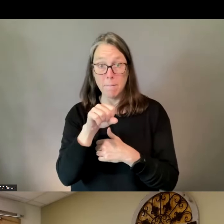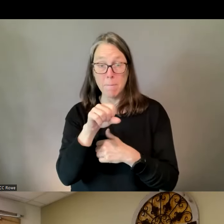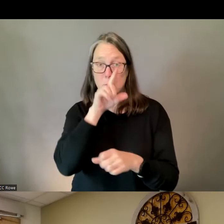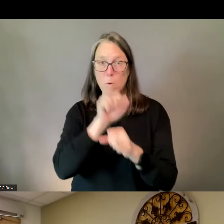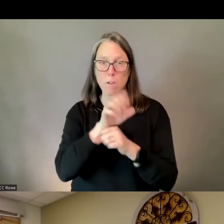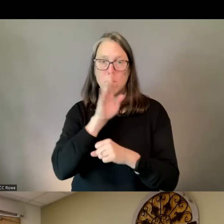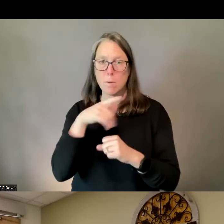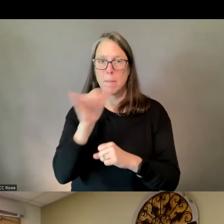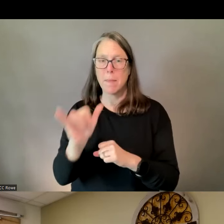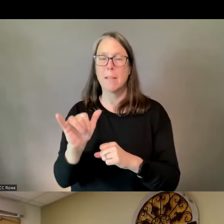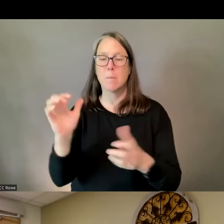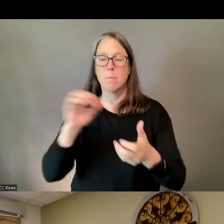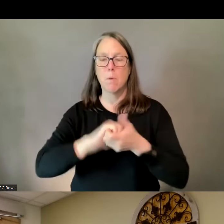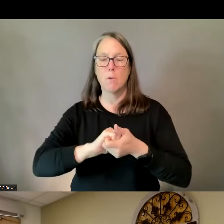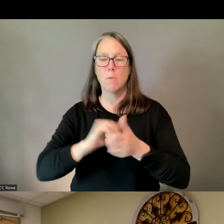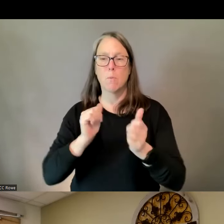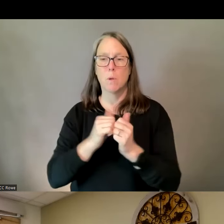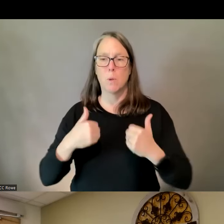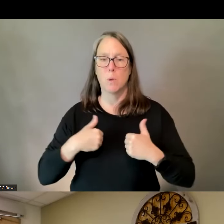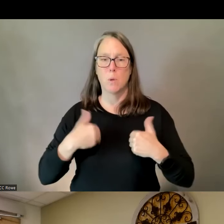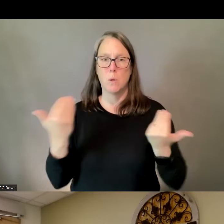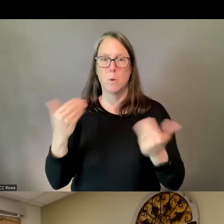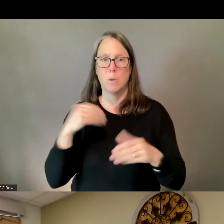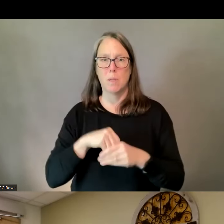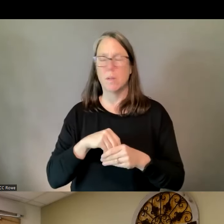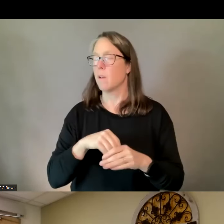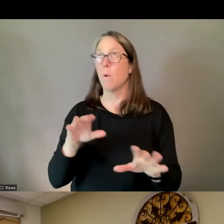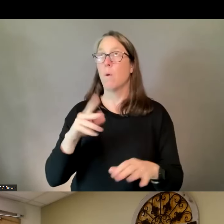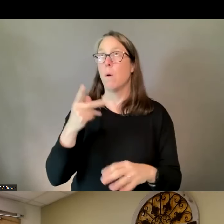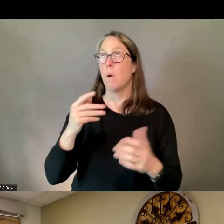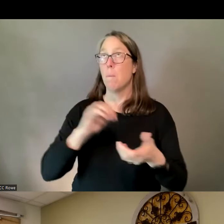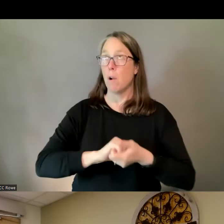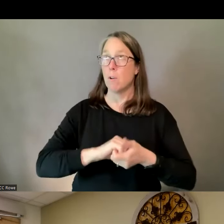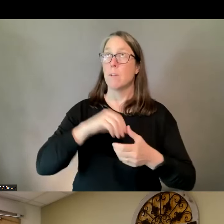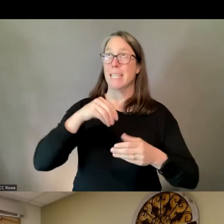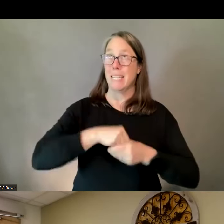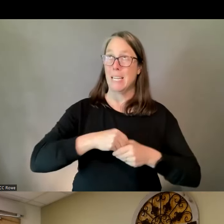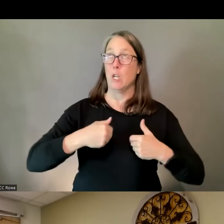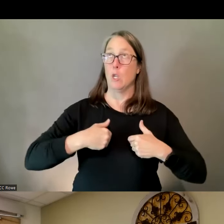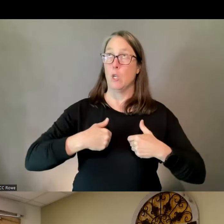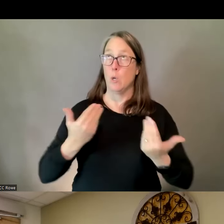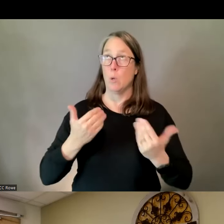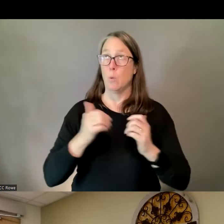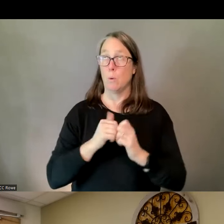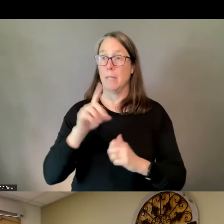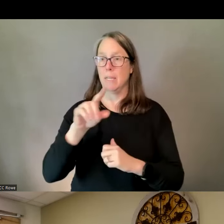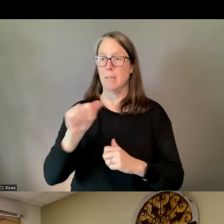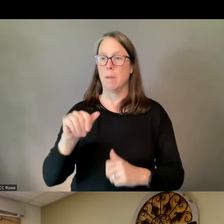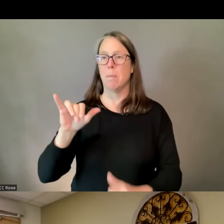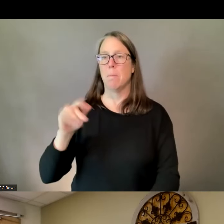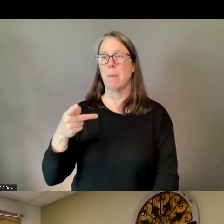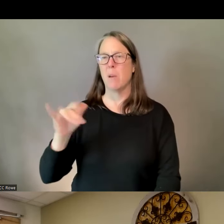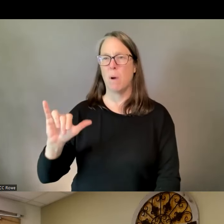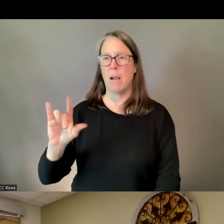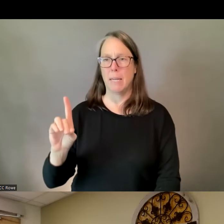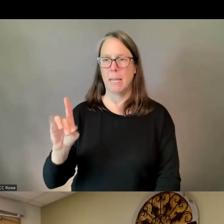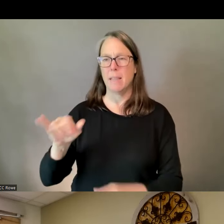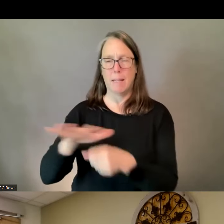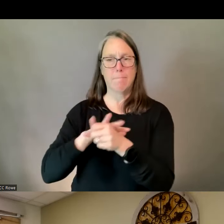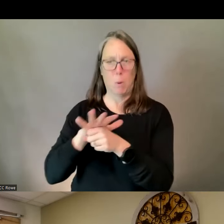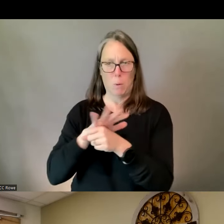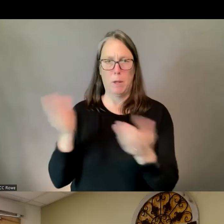that is Partners with Youth and Disability, Partners in Youth with Disability, PYD, that's in the area. And they really work on getting